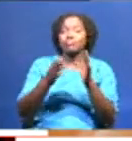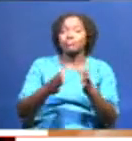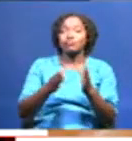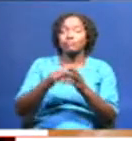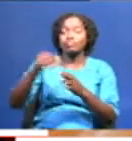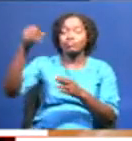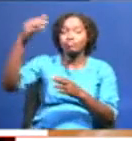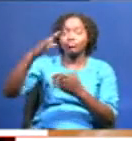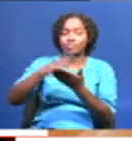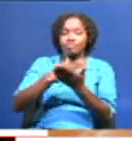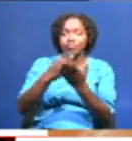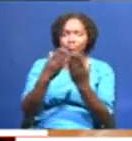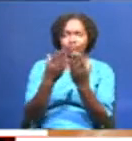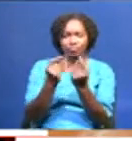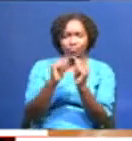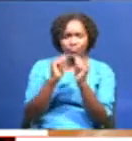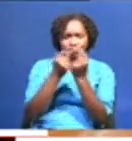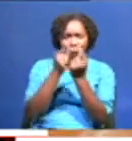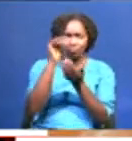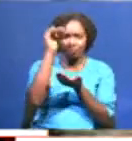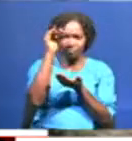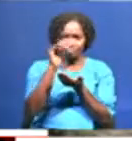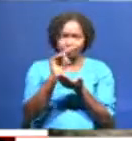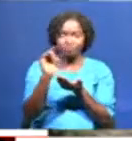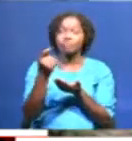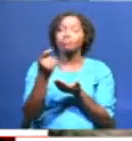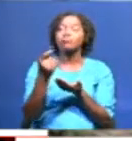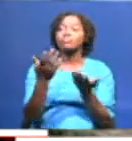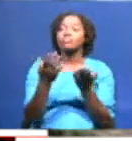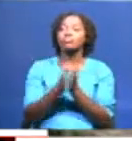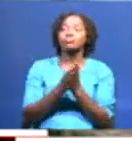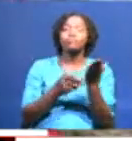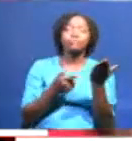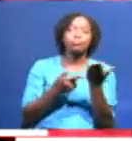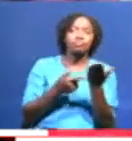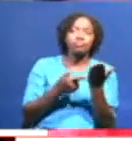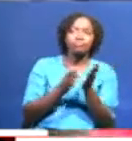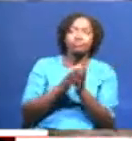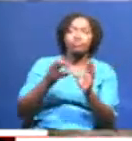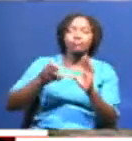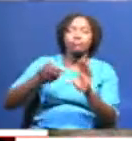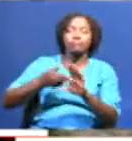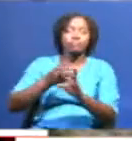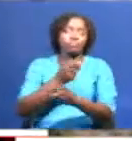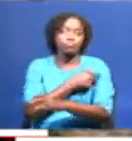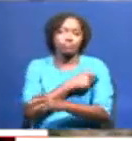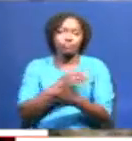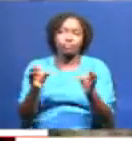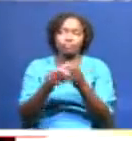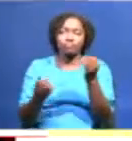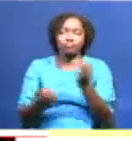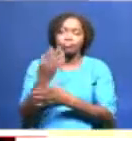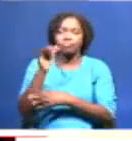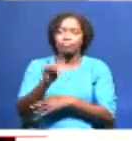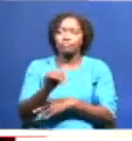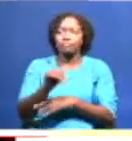to ease the burden of Kenyans. Echosave Technologies and Dalhin Fuel Treatment Company have launched a product that treats